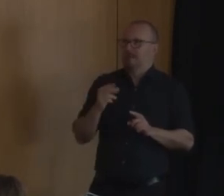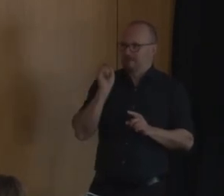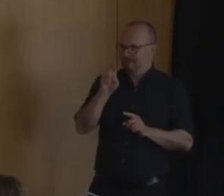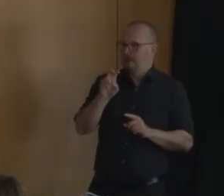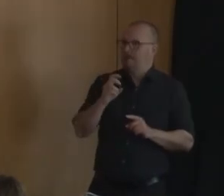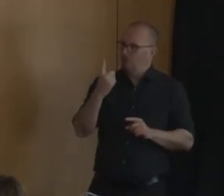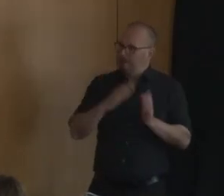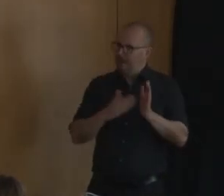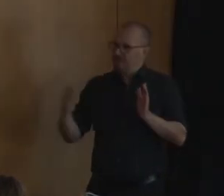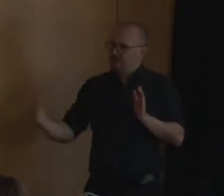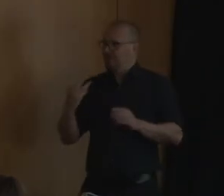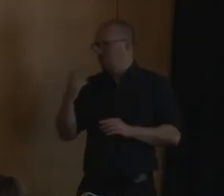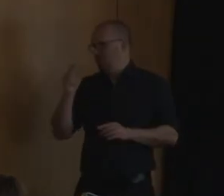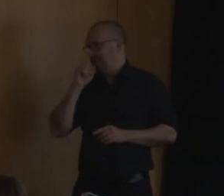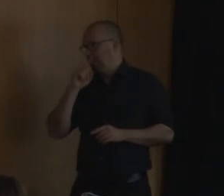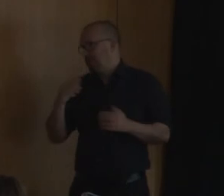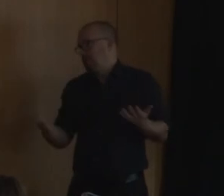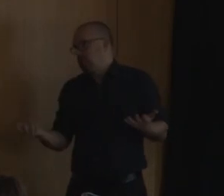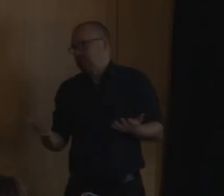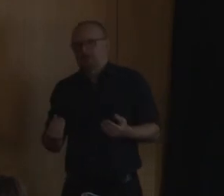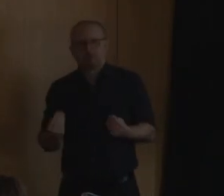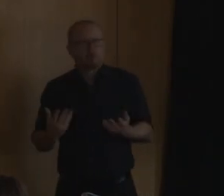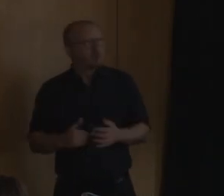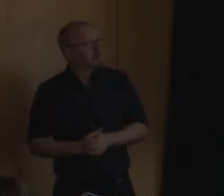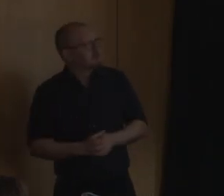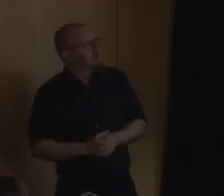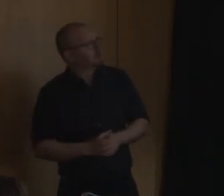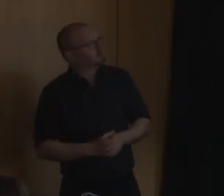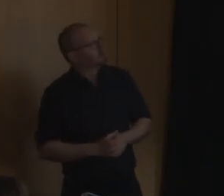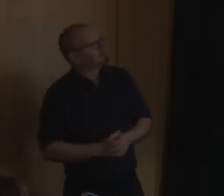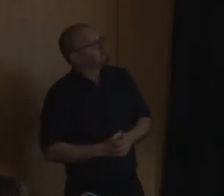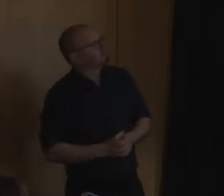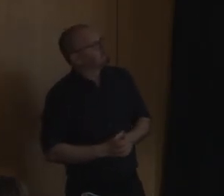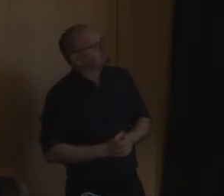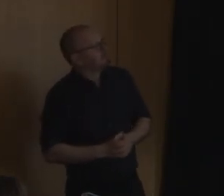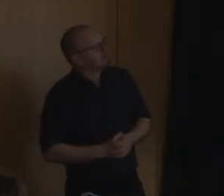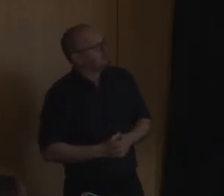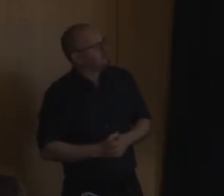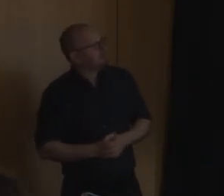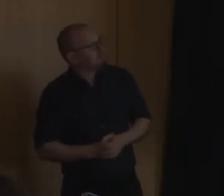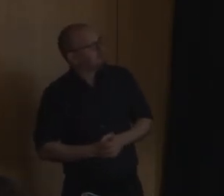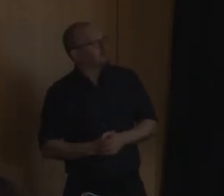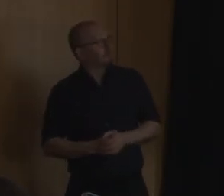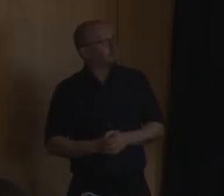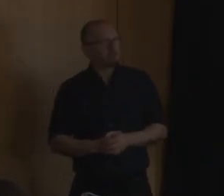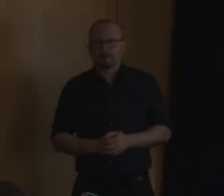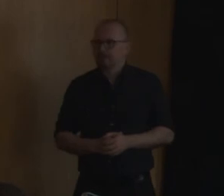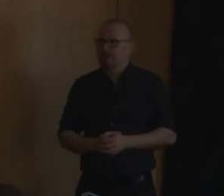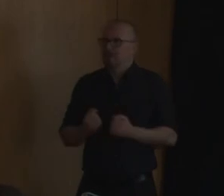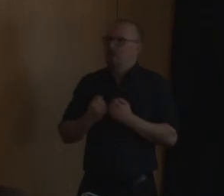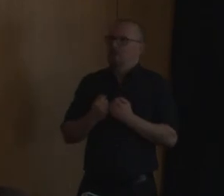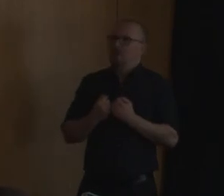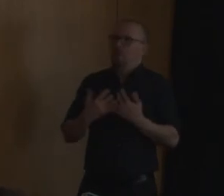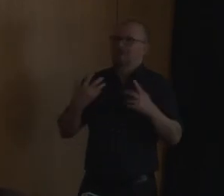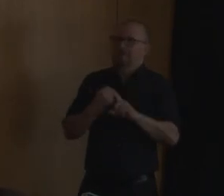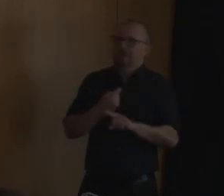cool. Which brings me to our impact. We are capturing our success along the spectrum, our audience impact model. So it